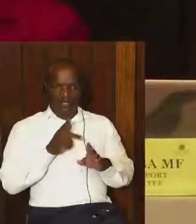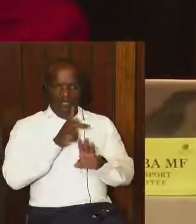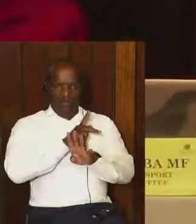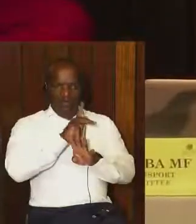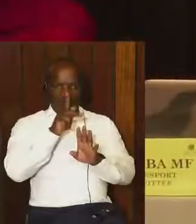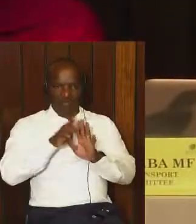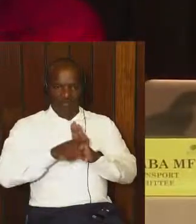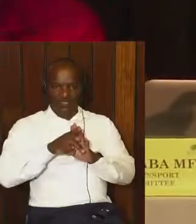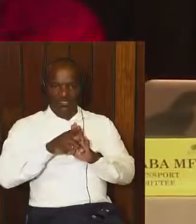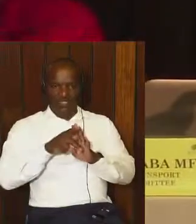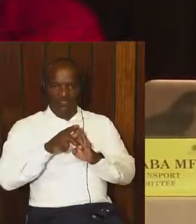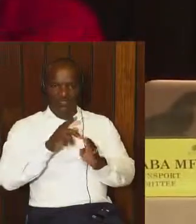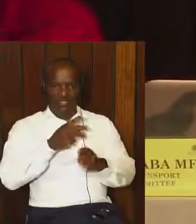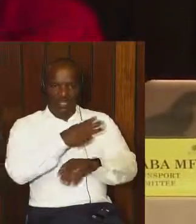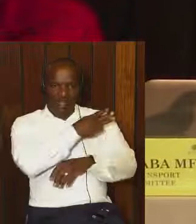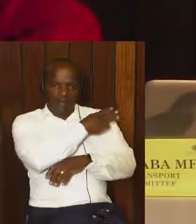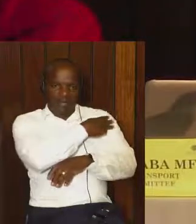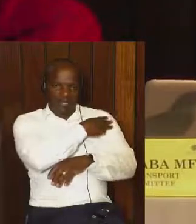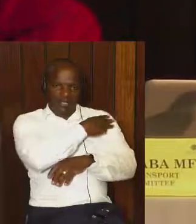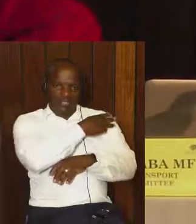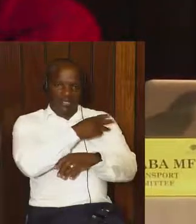projects?